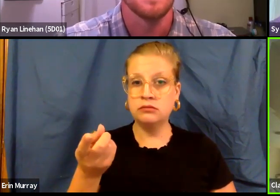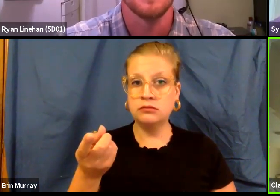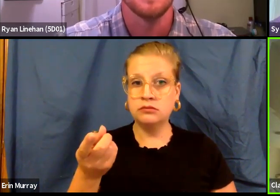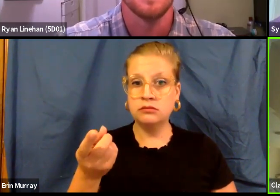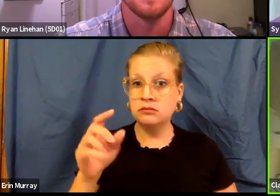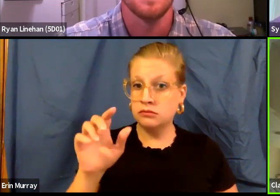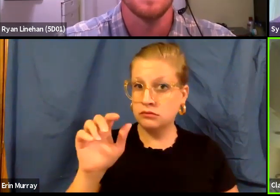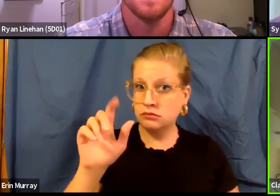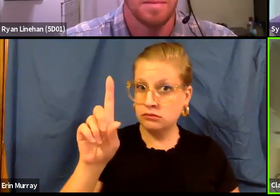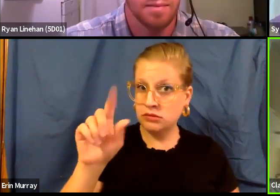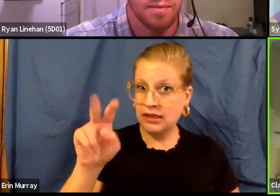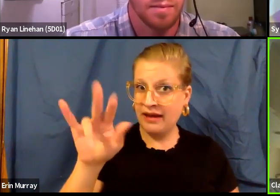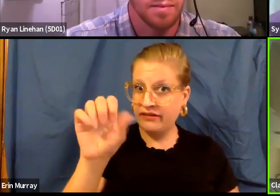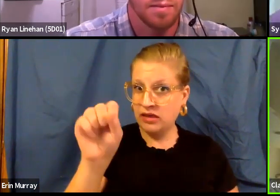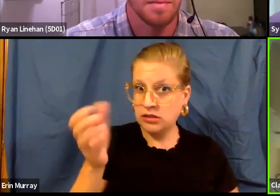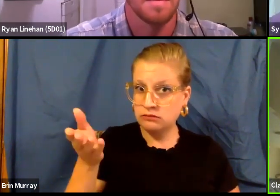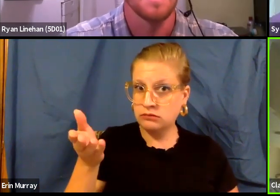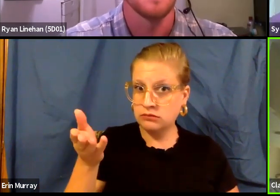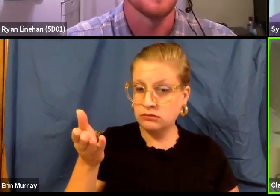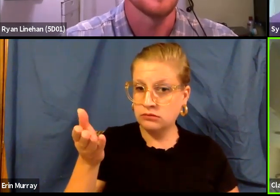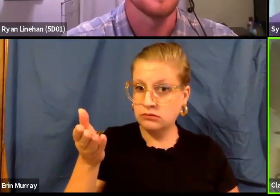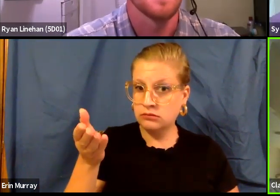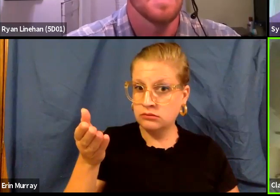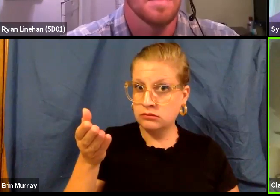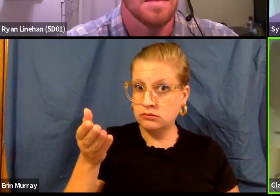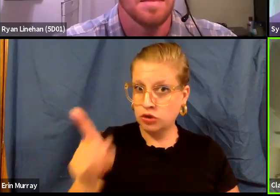Mr. Davis? Did you